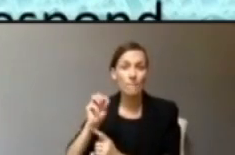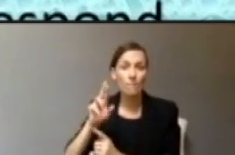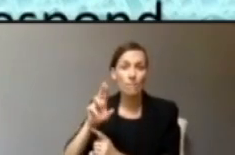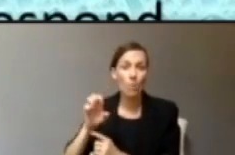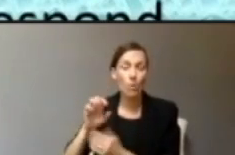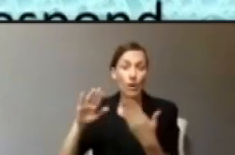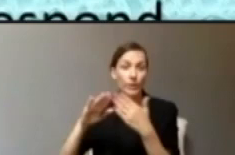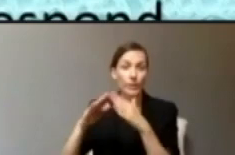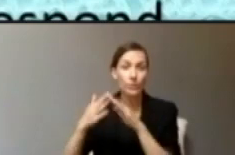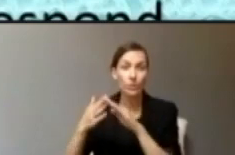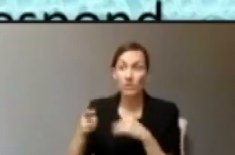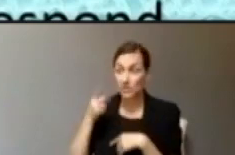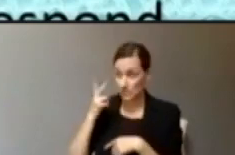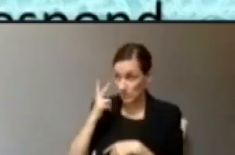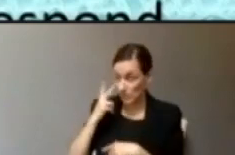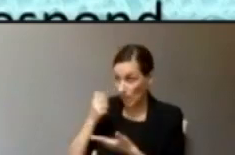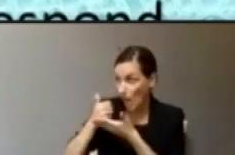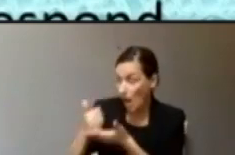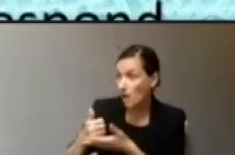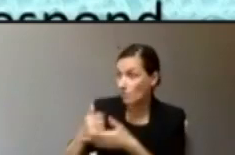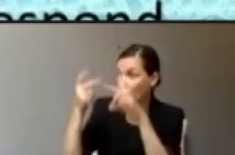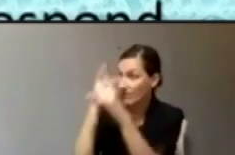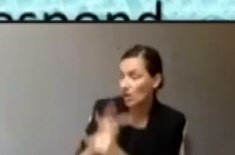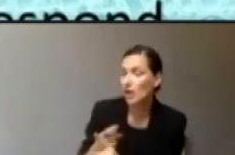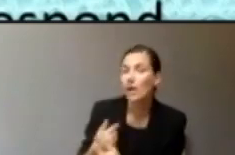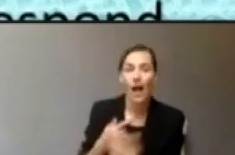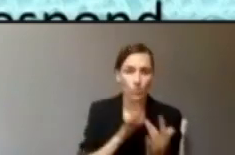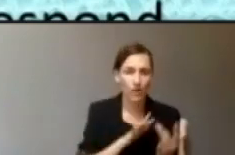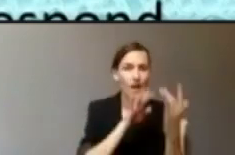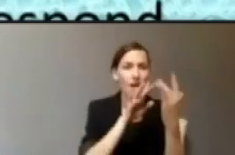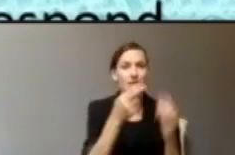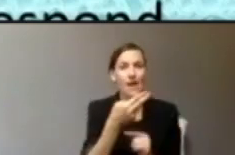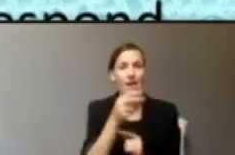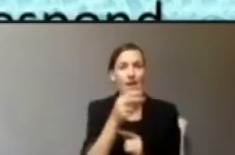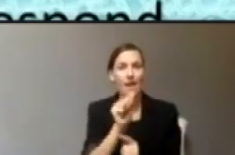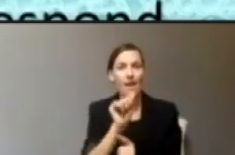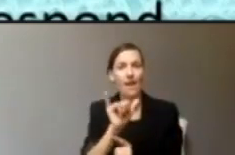help arrange things. And I'll reach out to Haley as well. Her